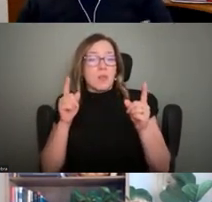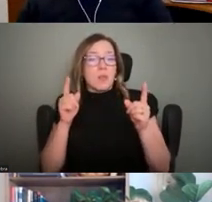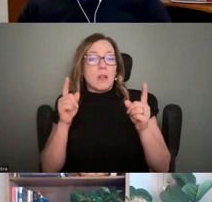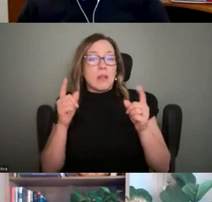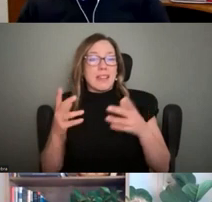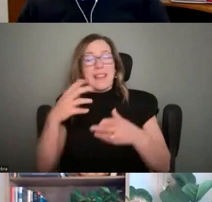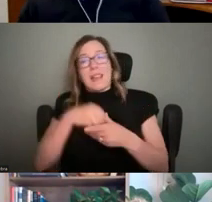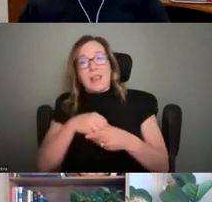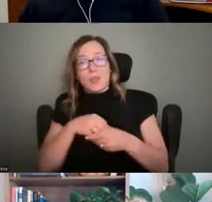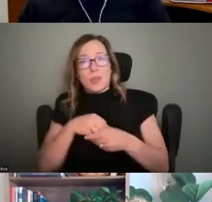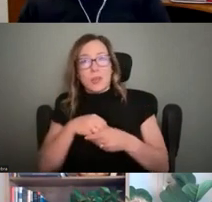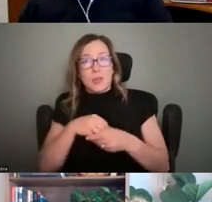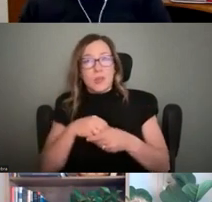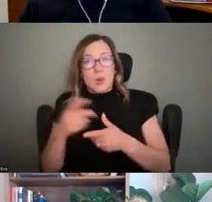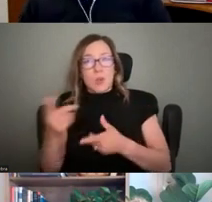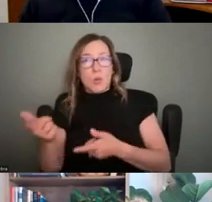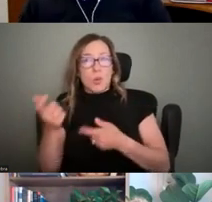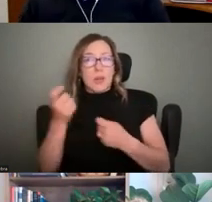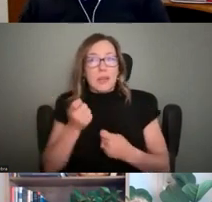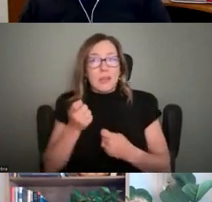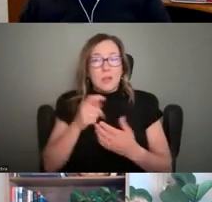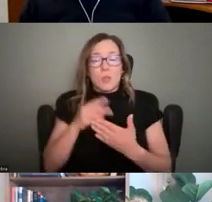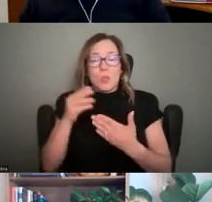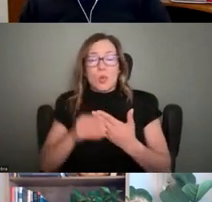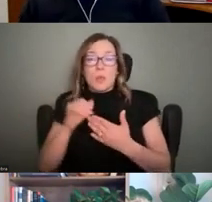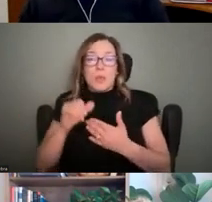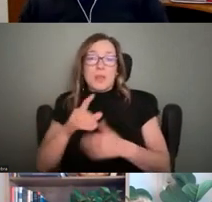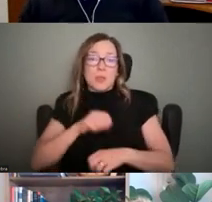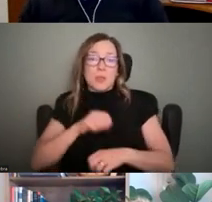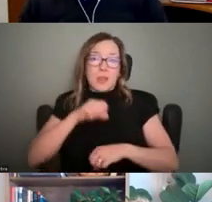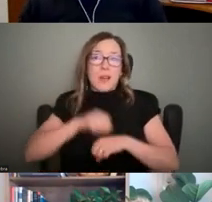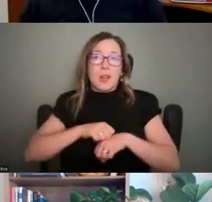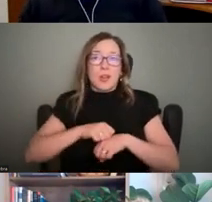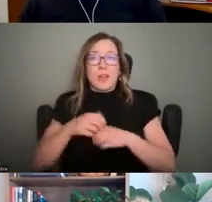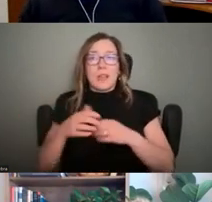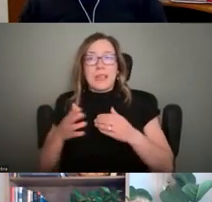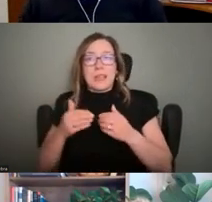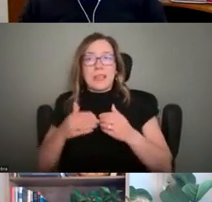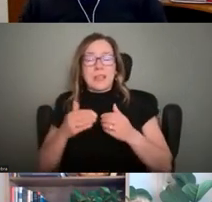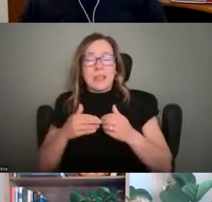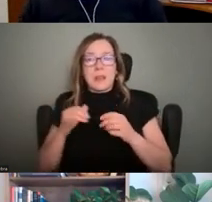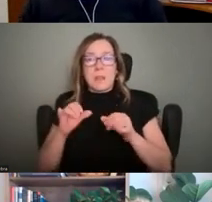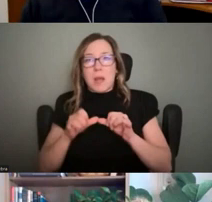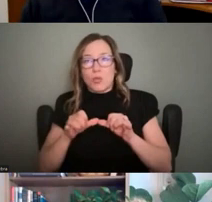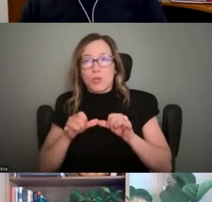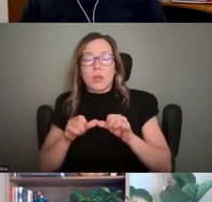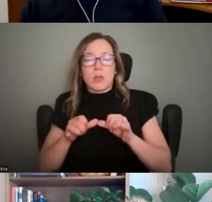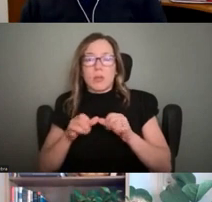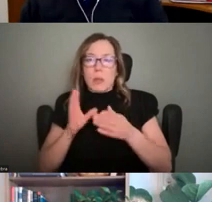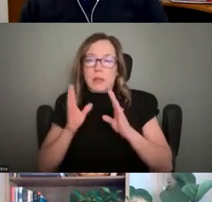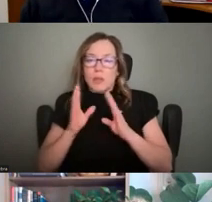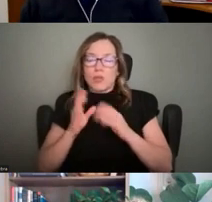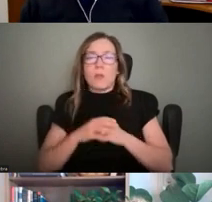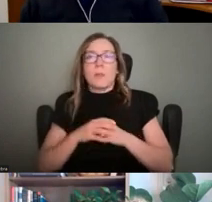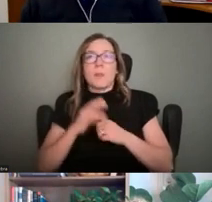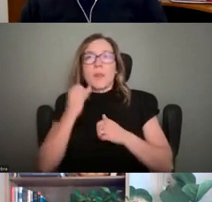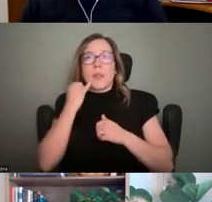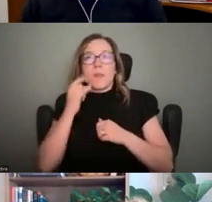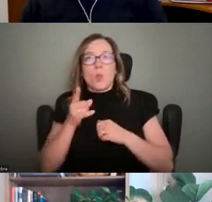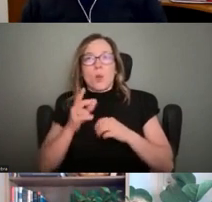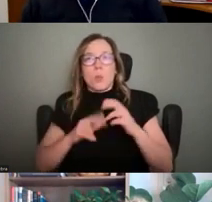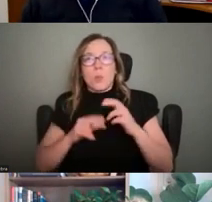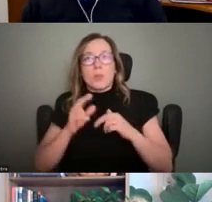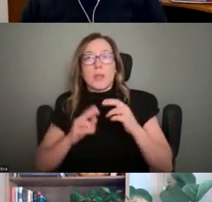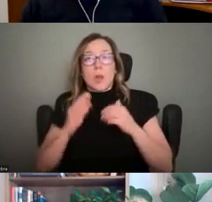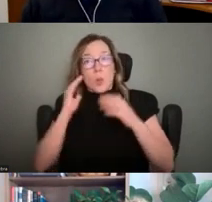engaging or bringing into that program. That's a very concrete, easy metric to pay attention to. If you're building awareness, they